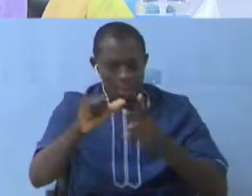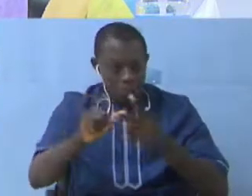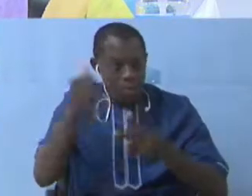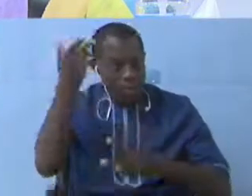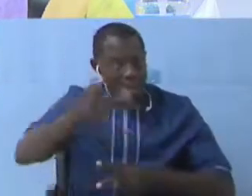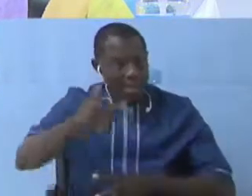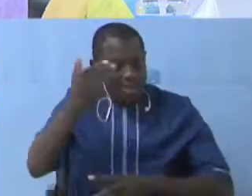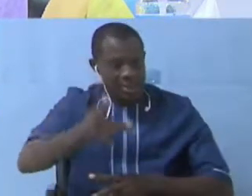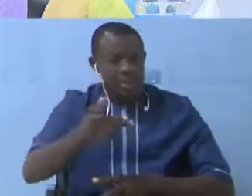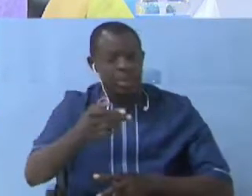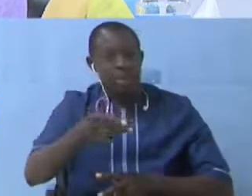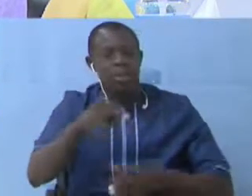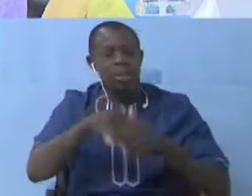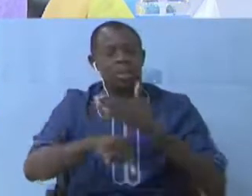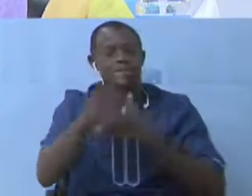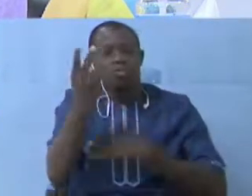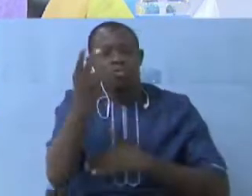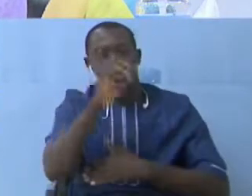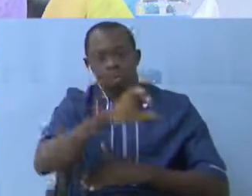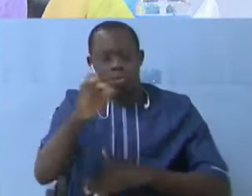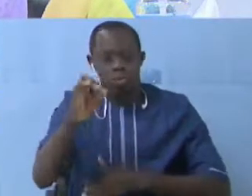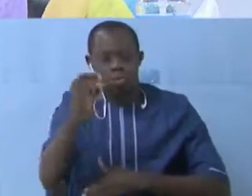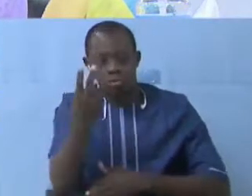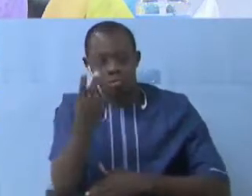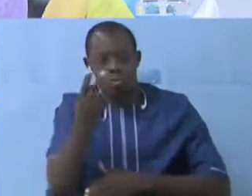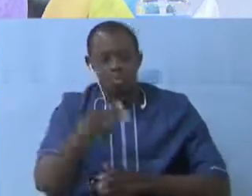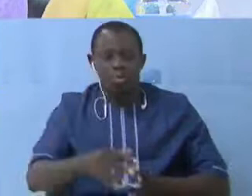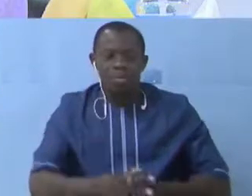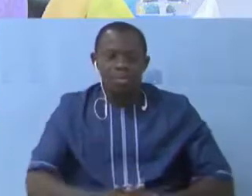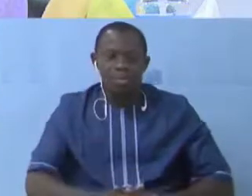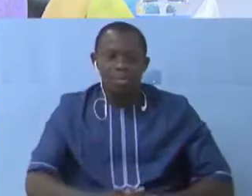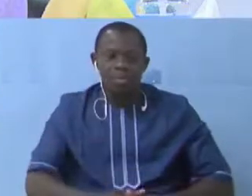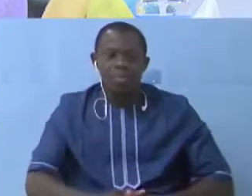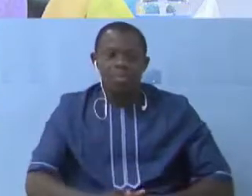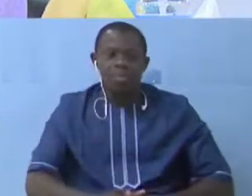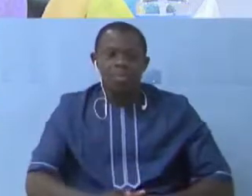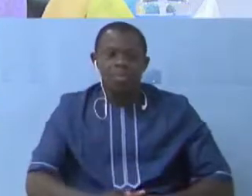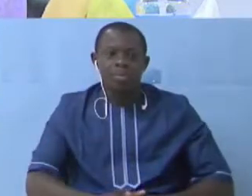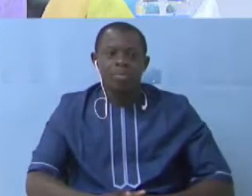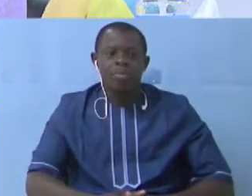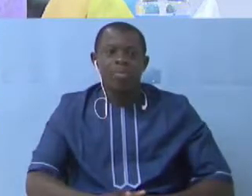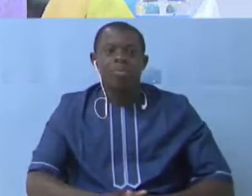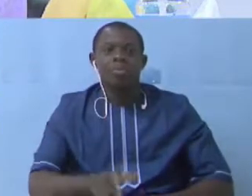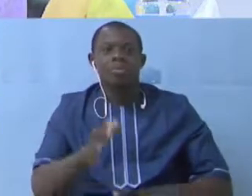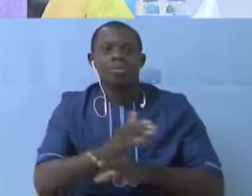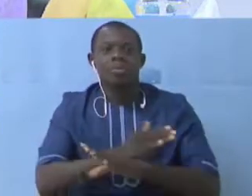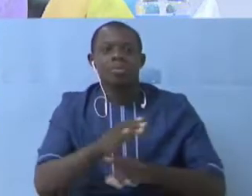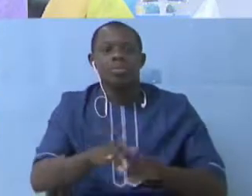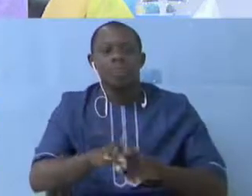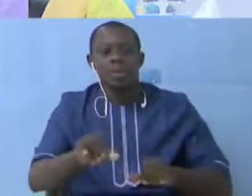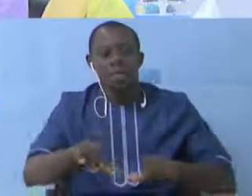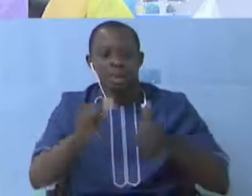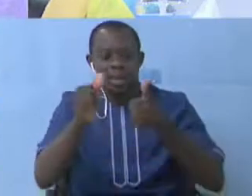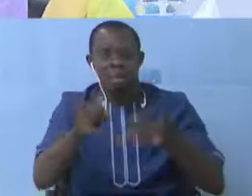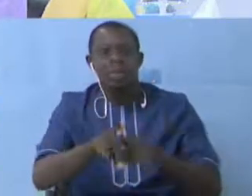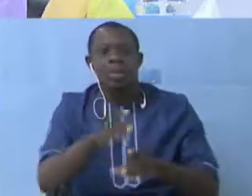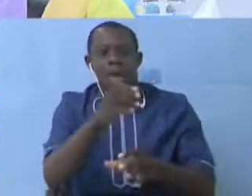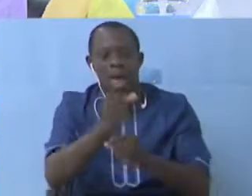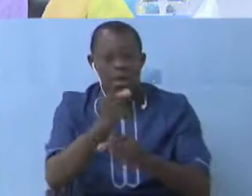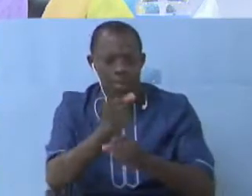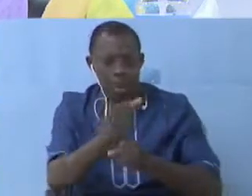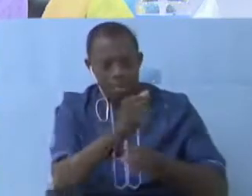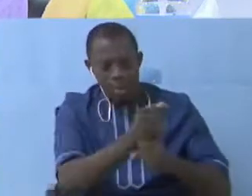Article 19 2002, we started a process of helping I found